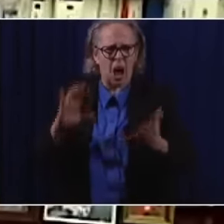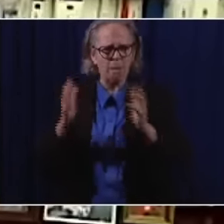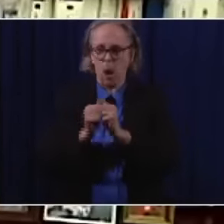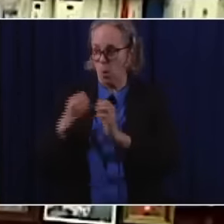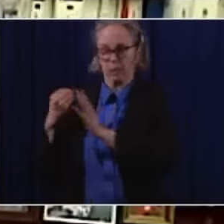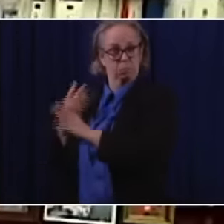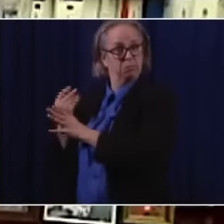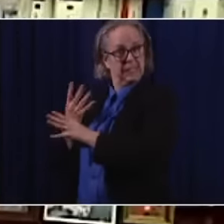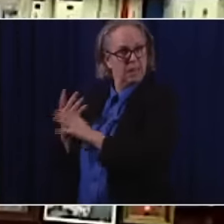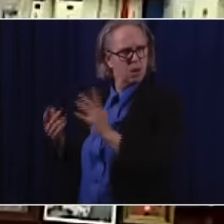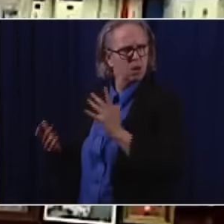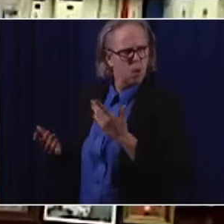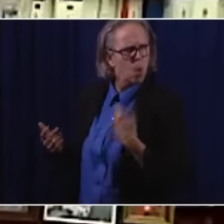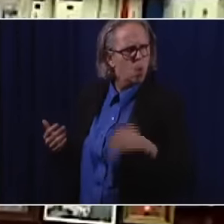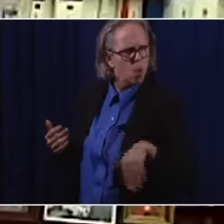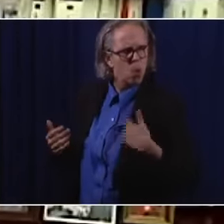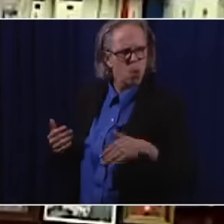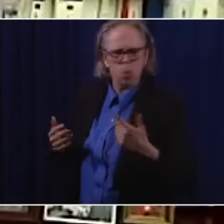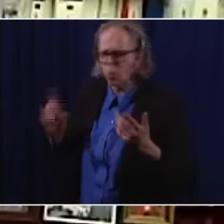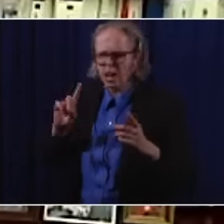time around, as well as just the overall numbers.